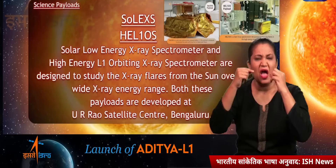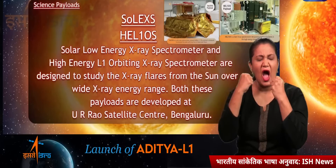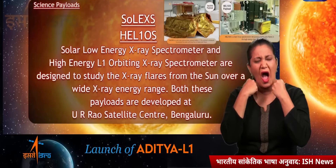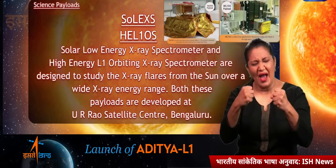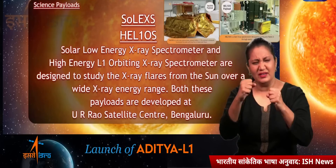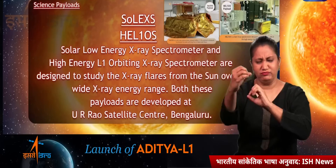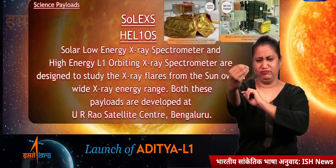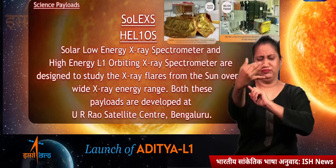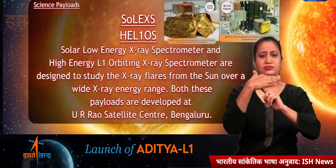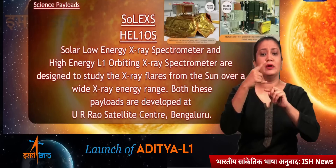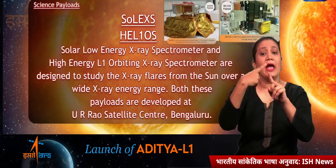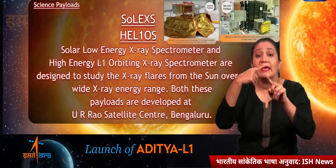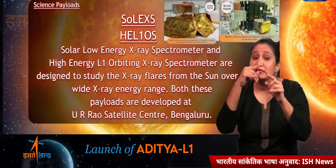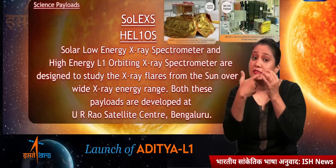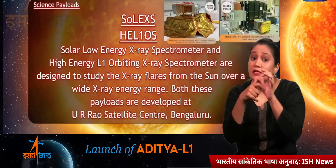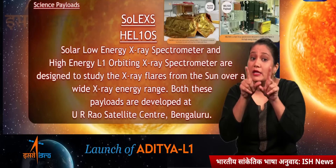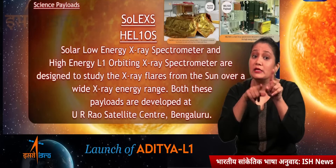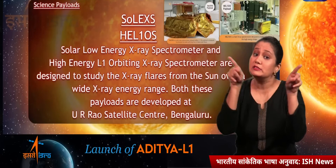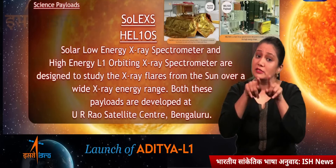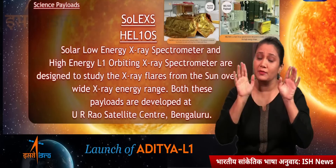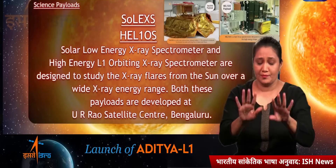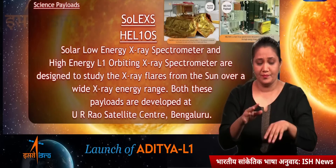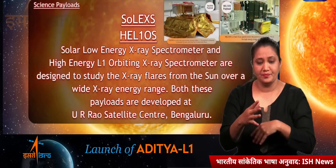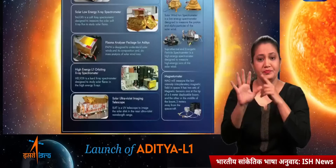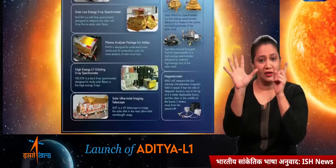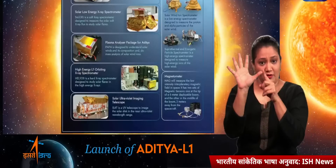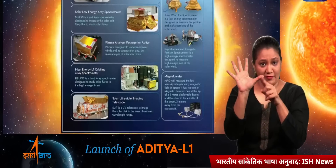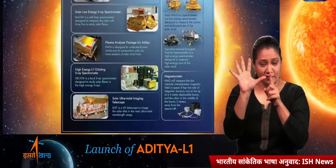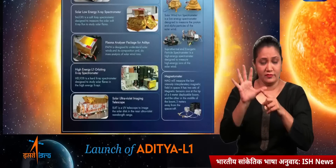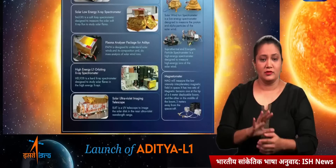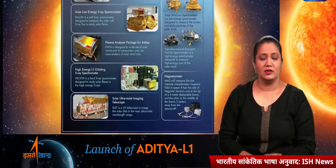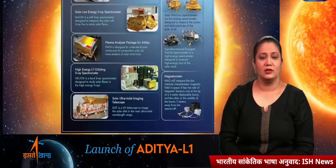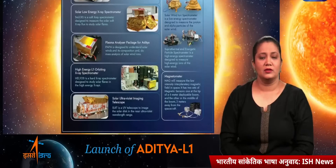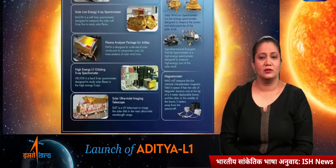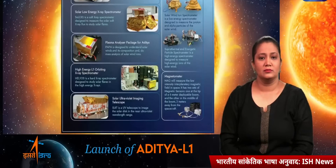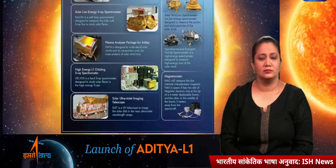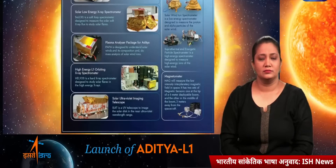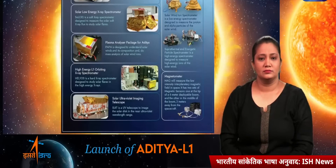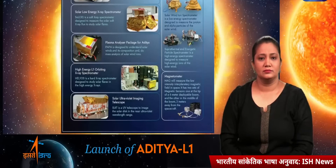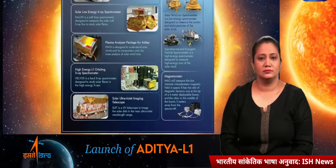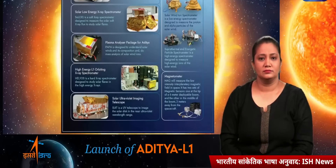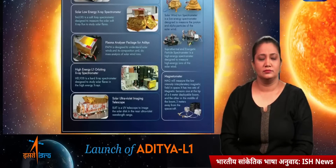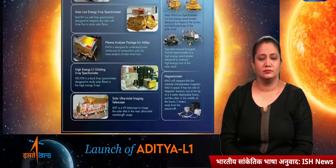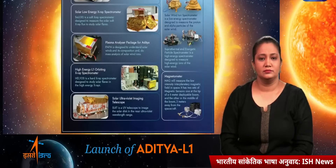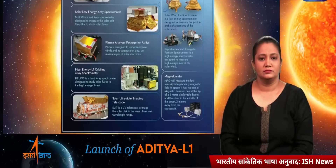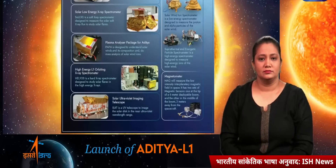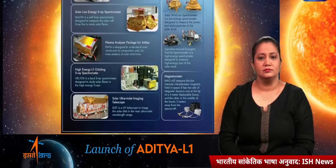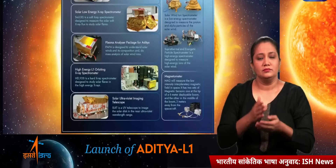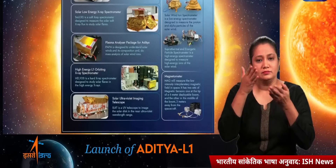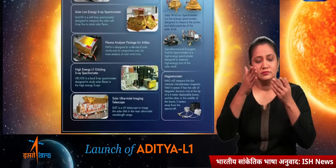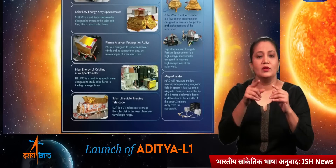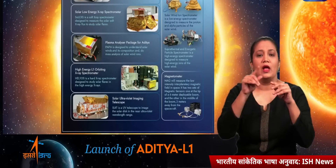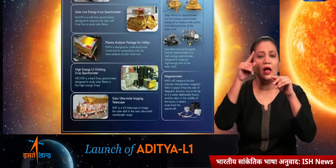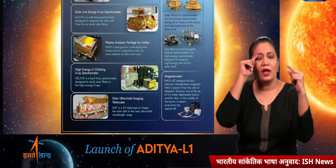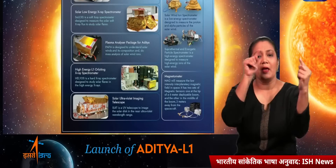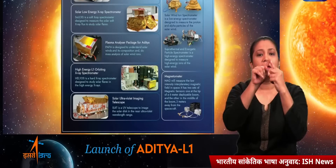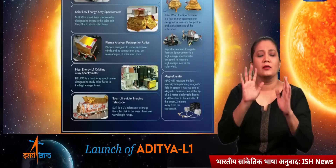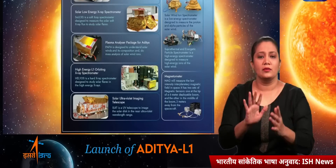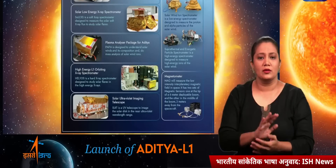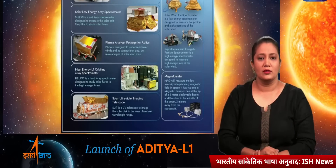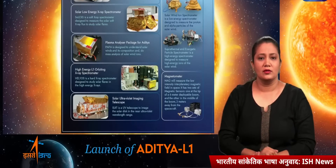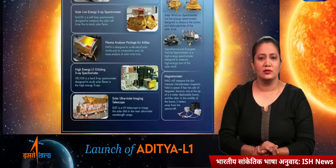energy X-rays. The fifth payload is the one which is meant for in